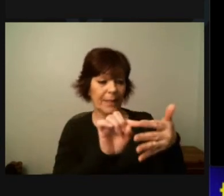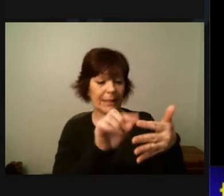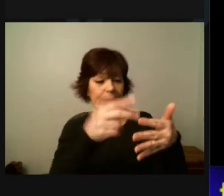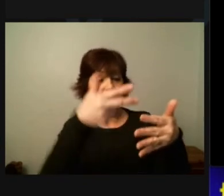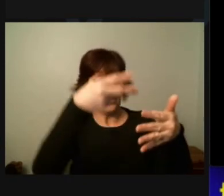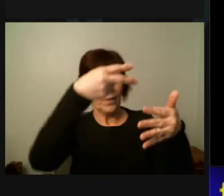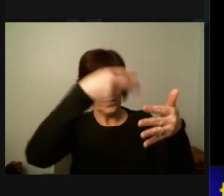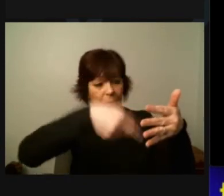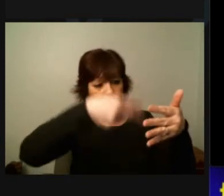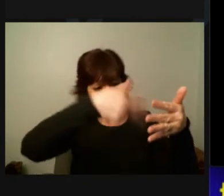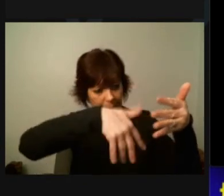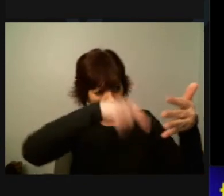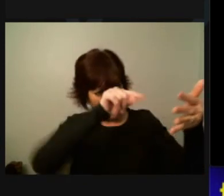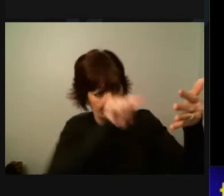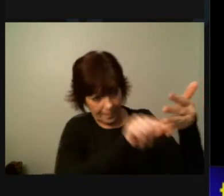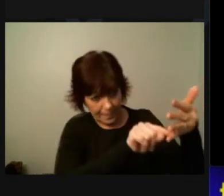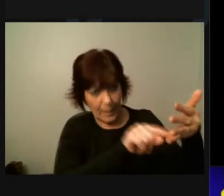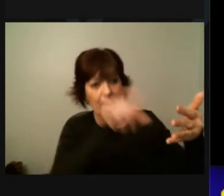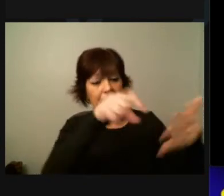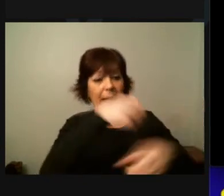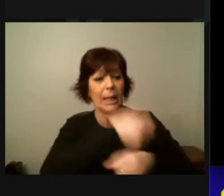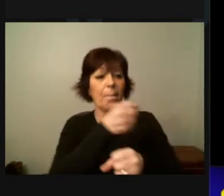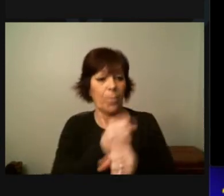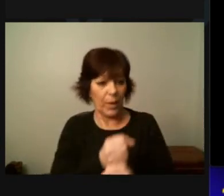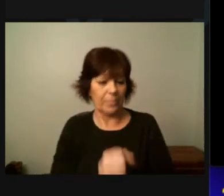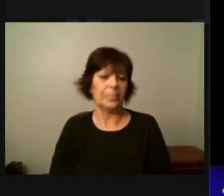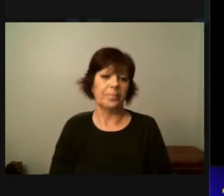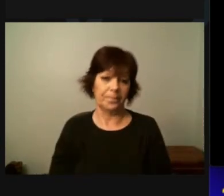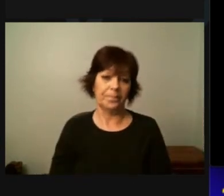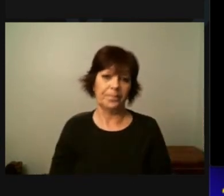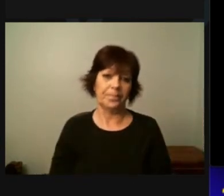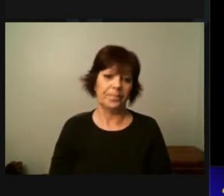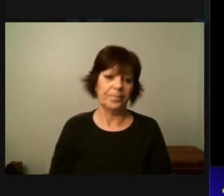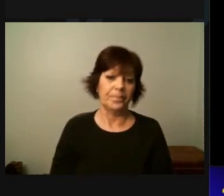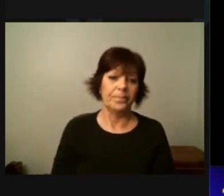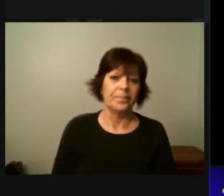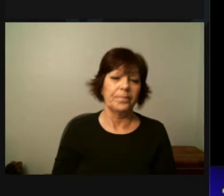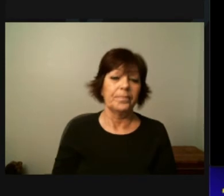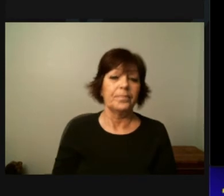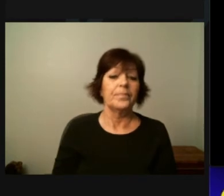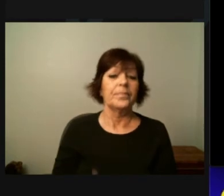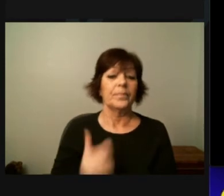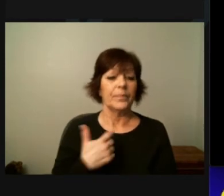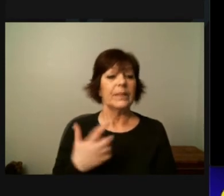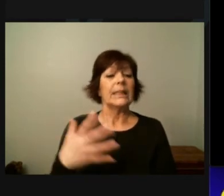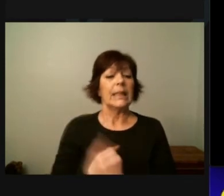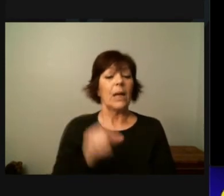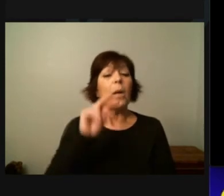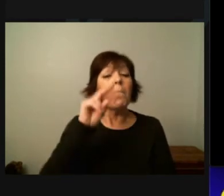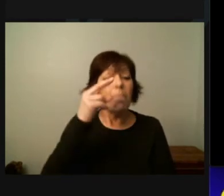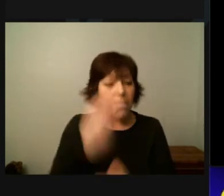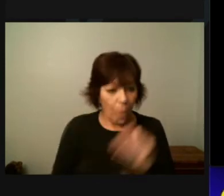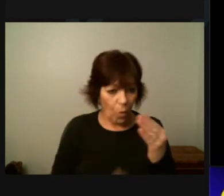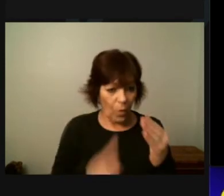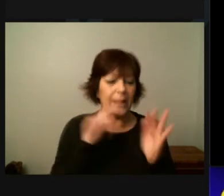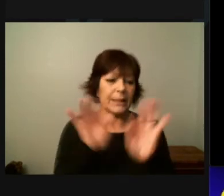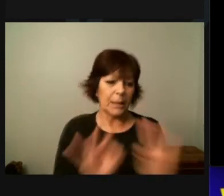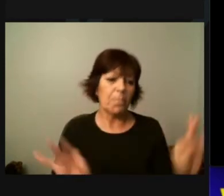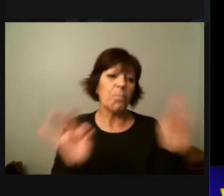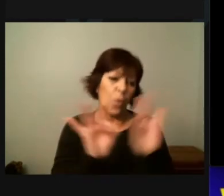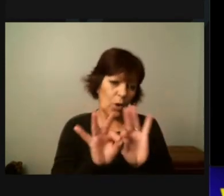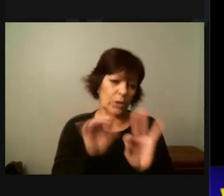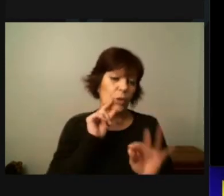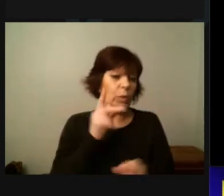my community. I'm going to make the time when I'm eligible to come and get this vaccine because it's important for me to take